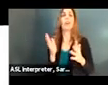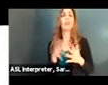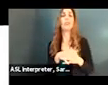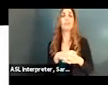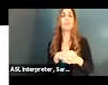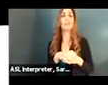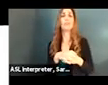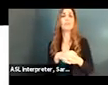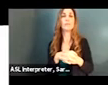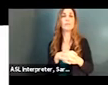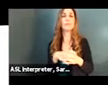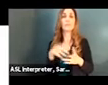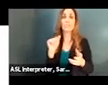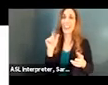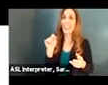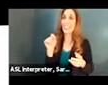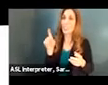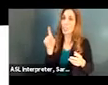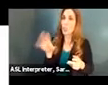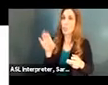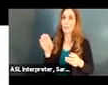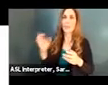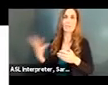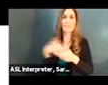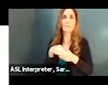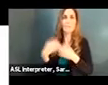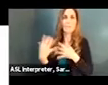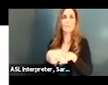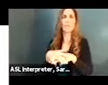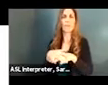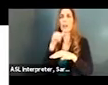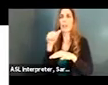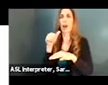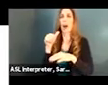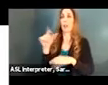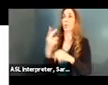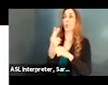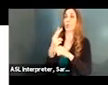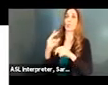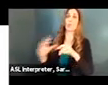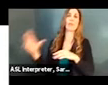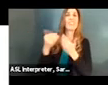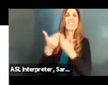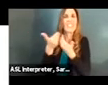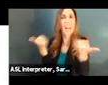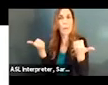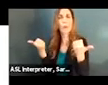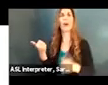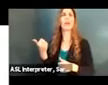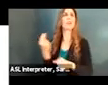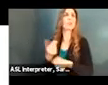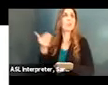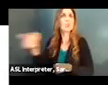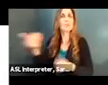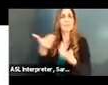the AT should be infused, not placed on top of or separate from.